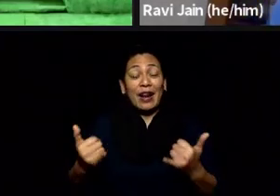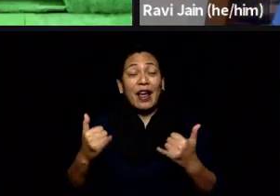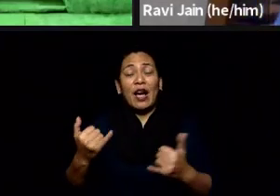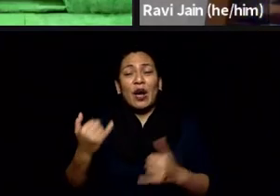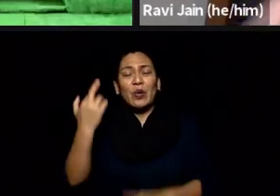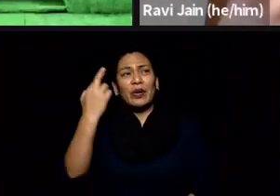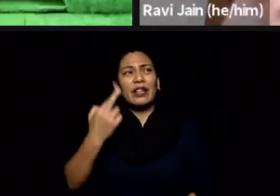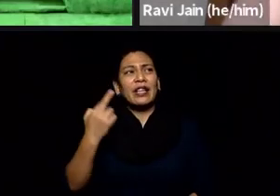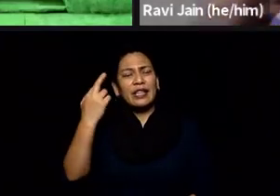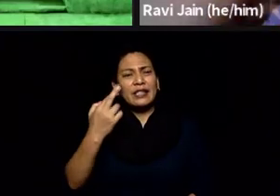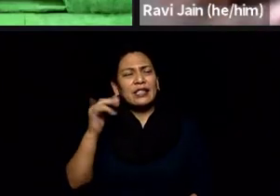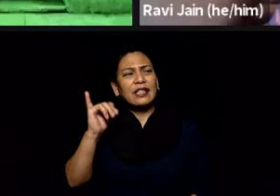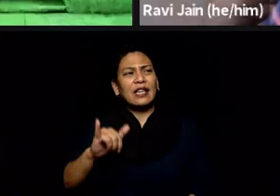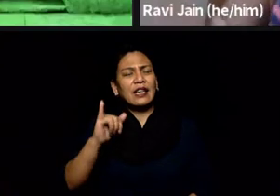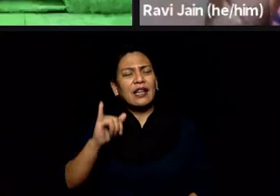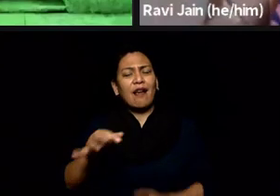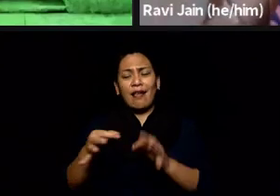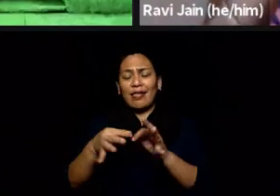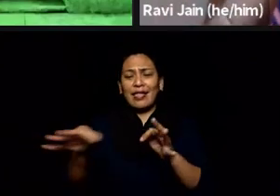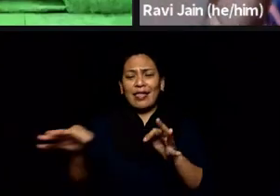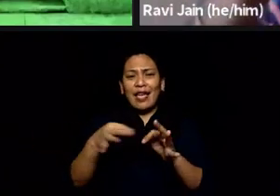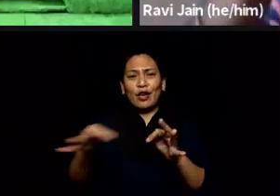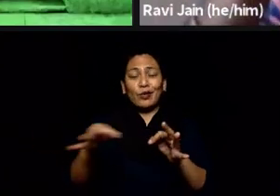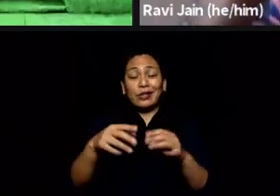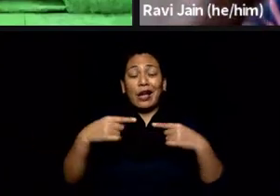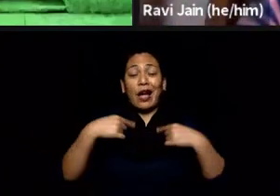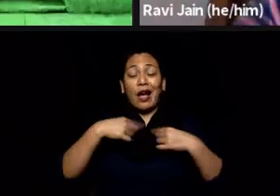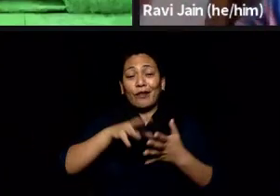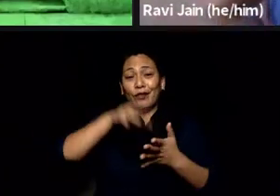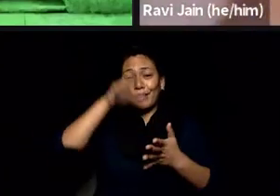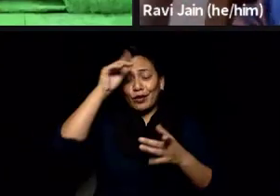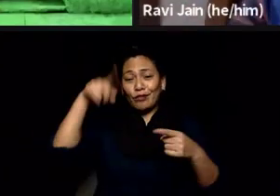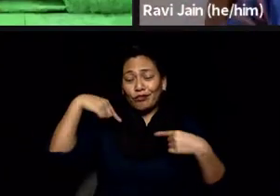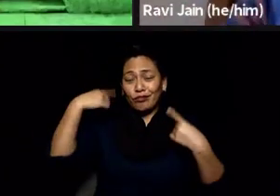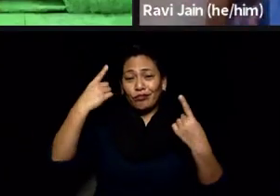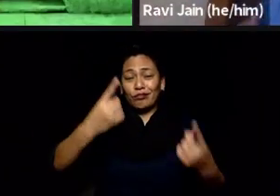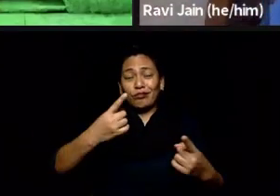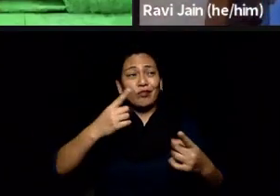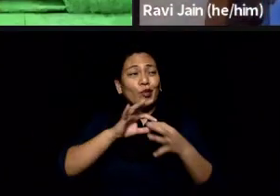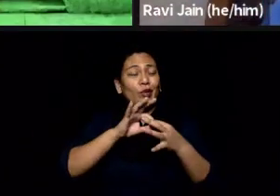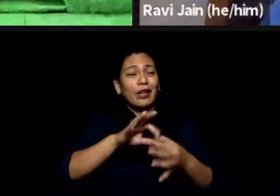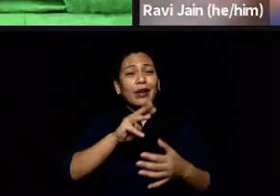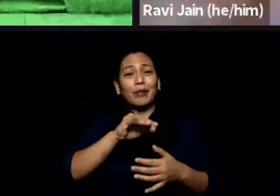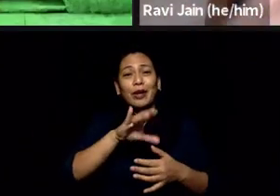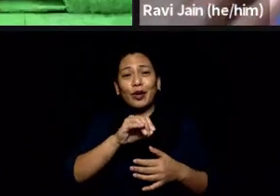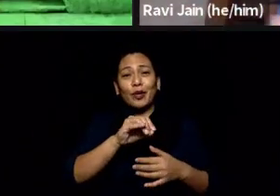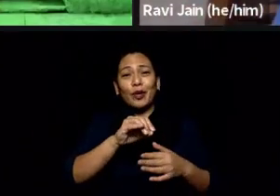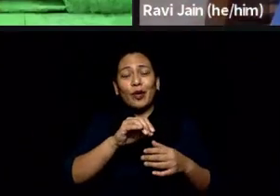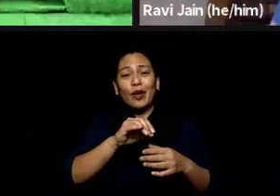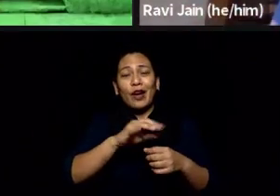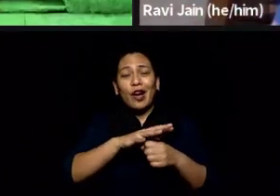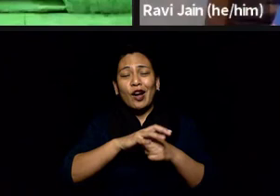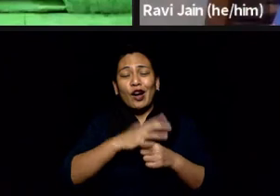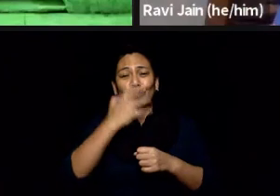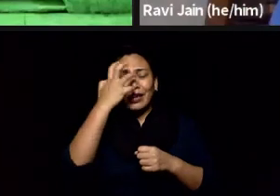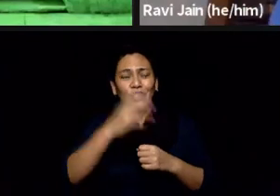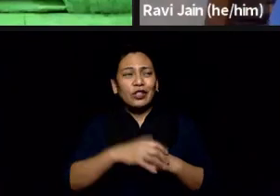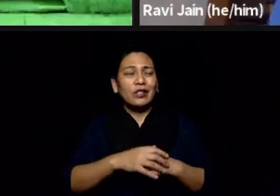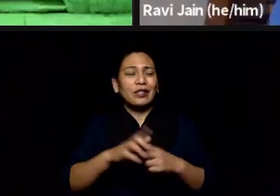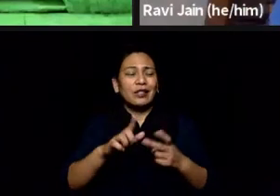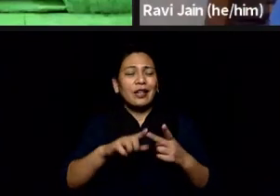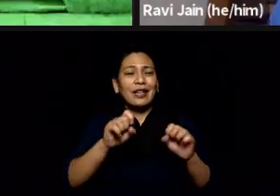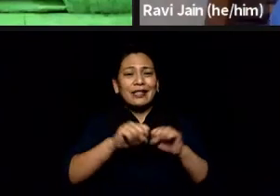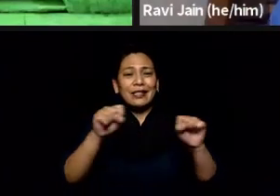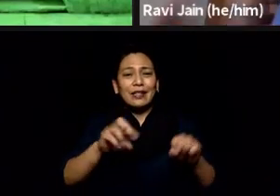oh, all this language that I'd learned over the years about microaggressions, systemic racism, all this stuff that most of